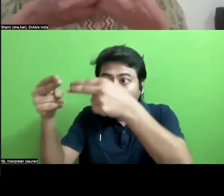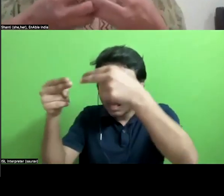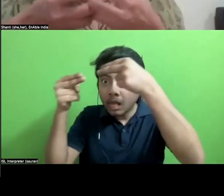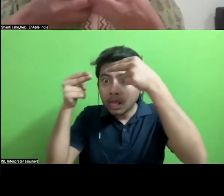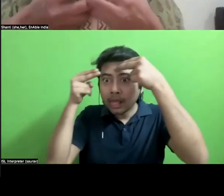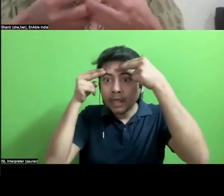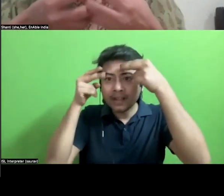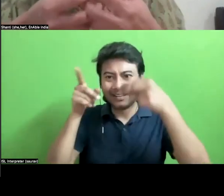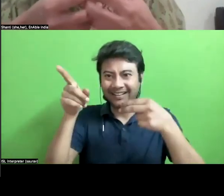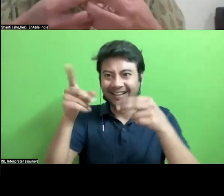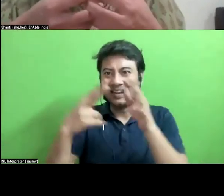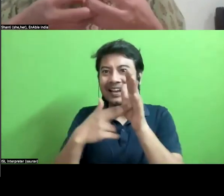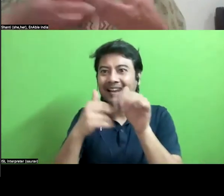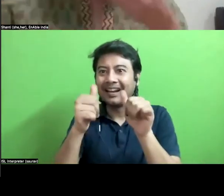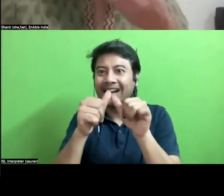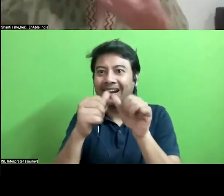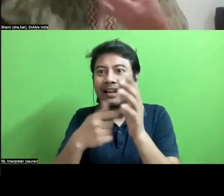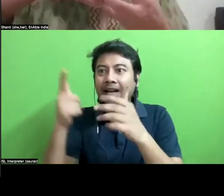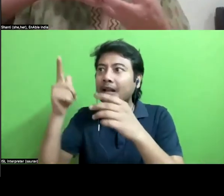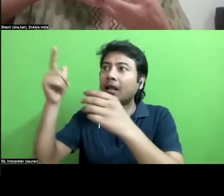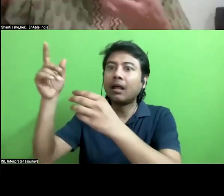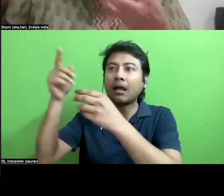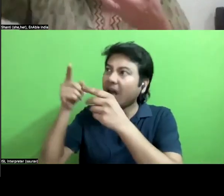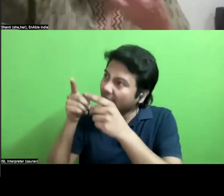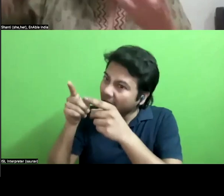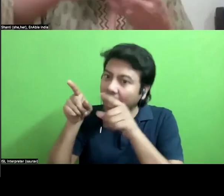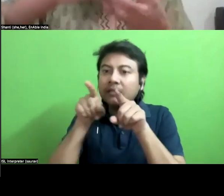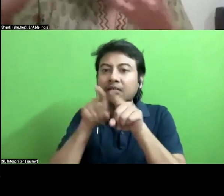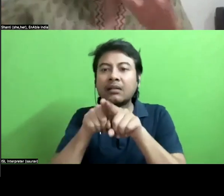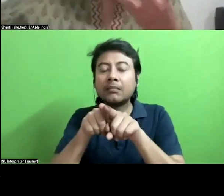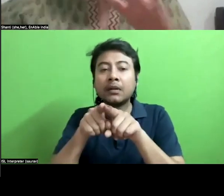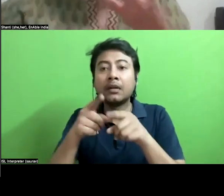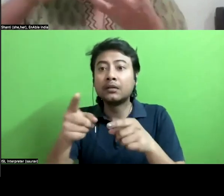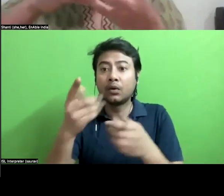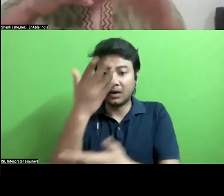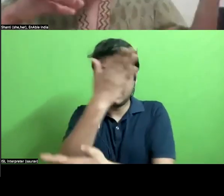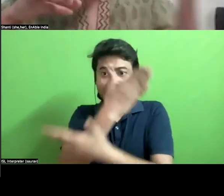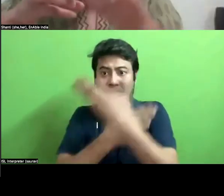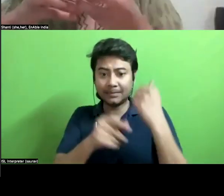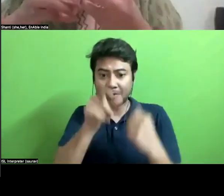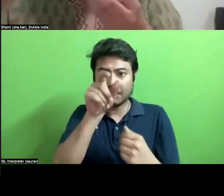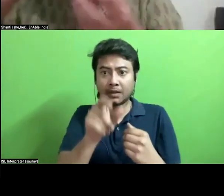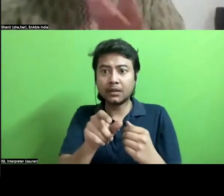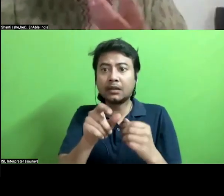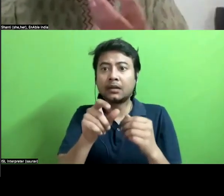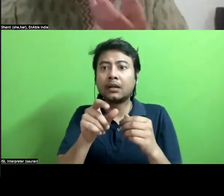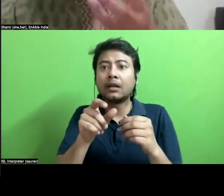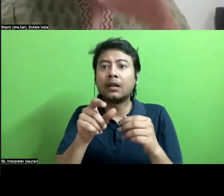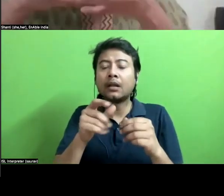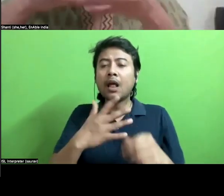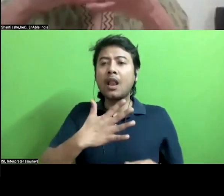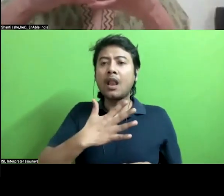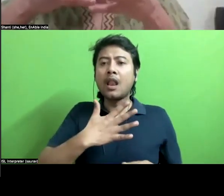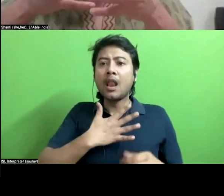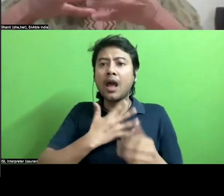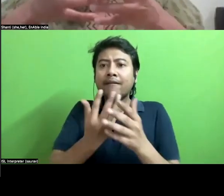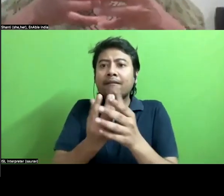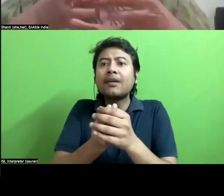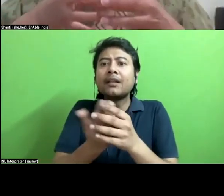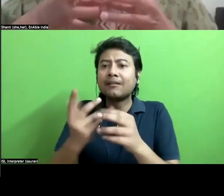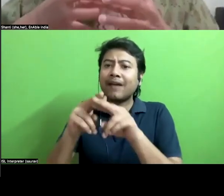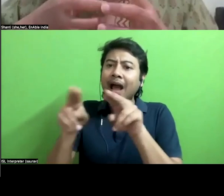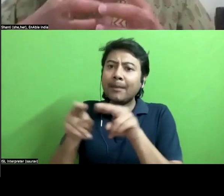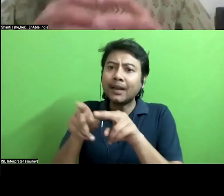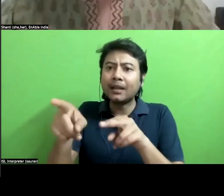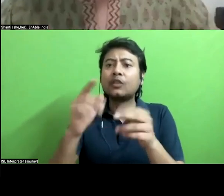That disabled person is staying with their family. You as an NGO worker or a company person or a friend or a teacher comes and goes. family is always